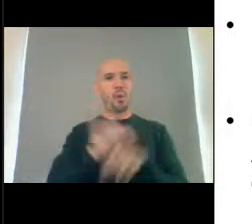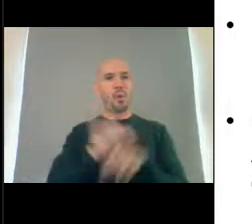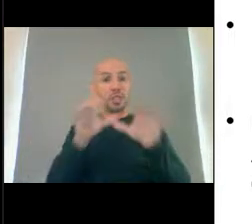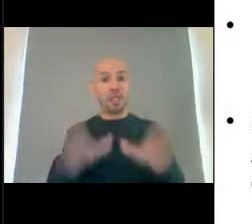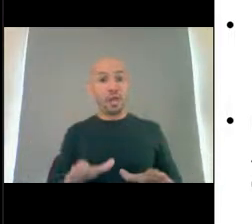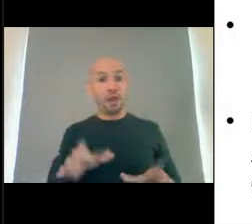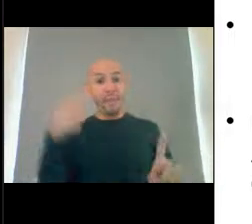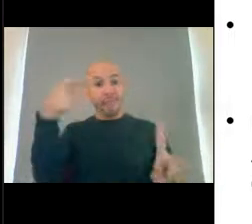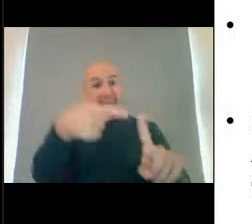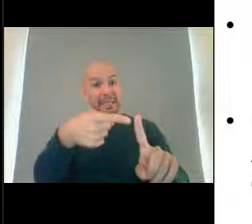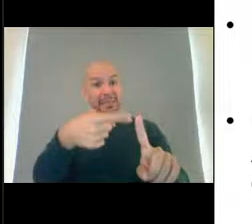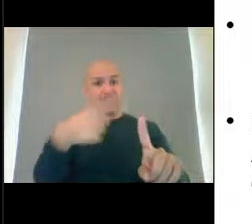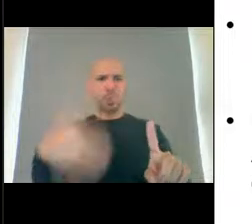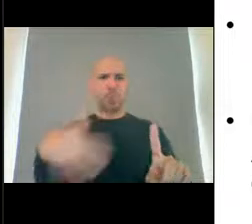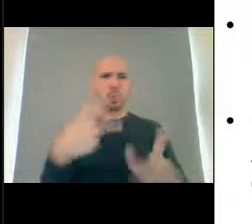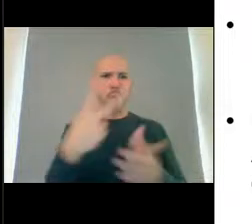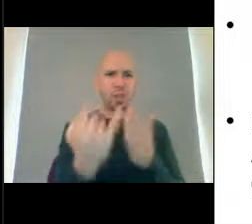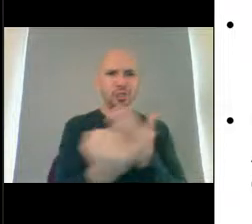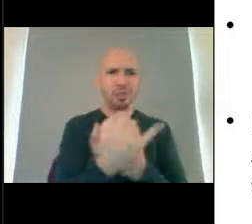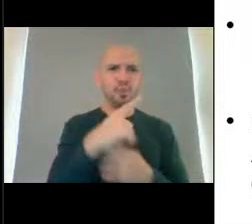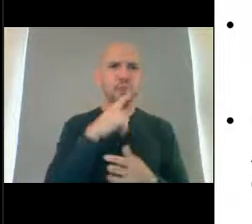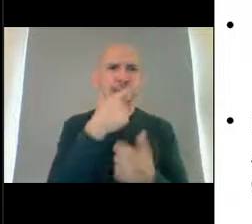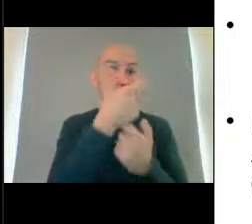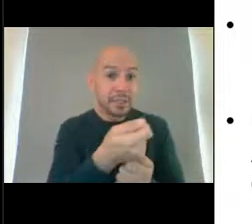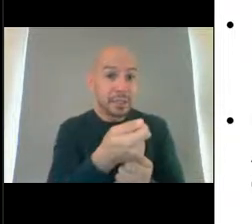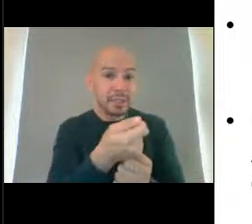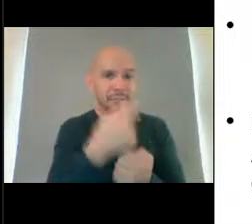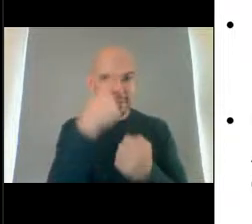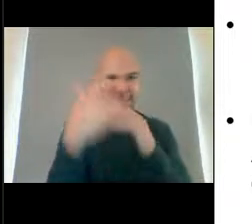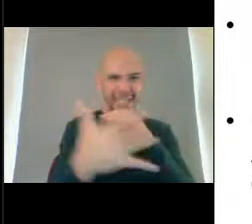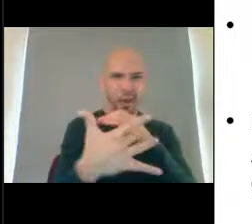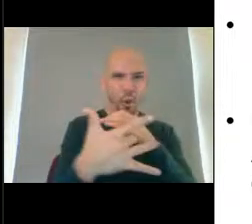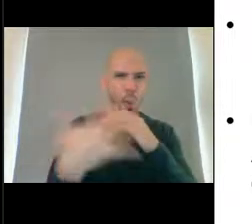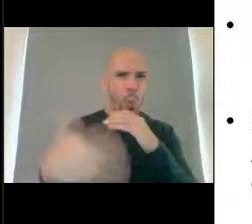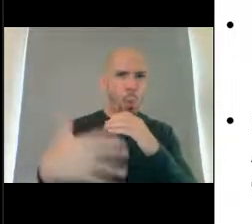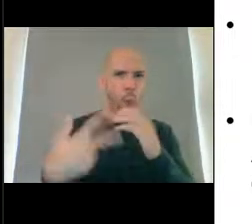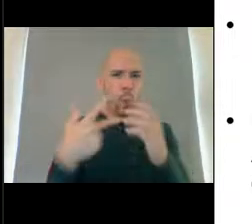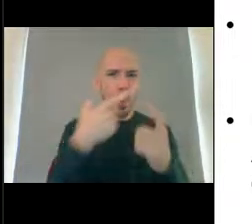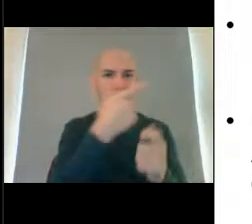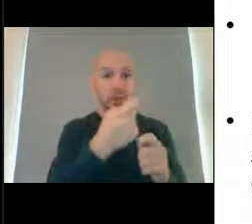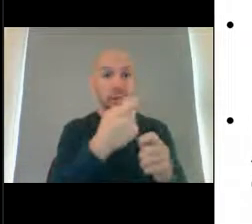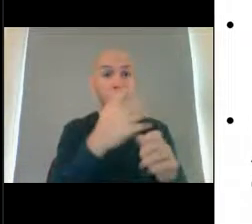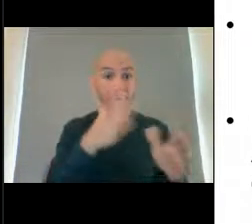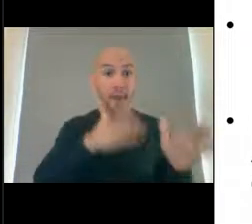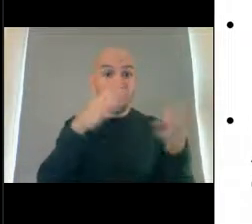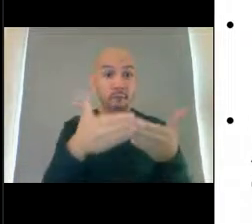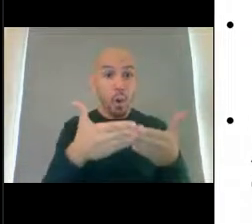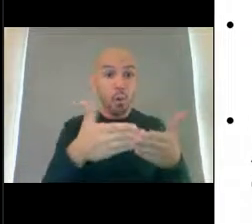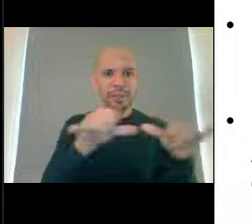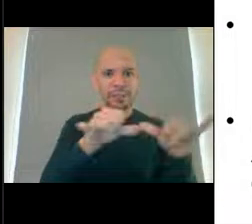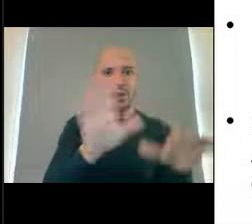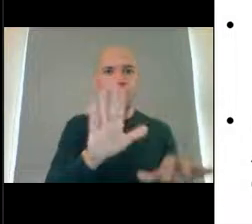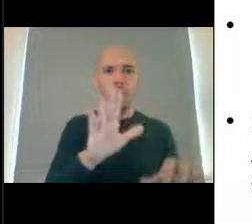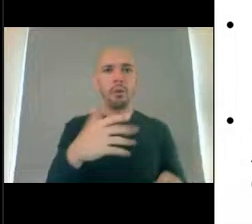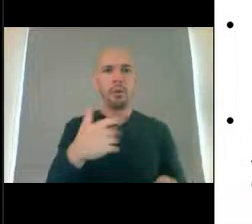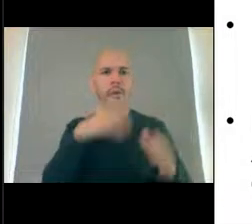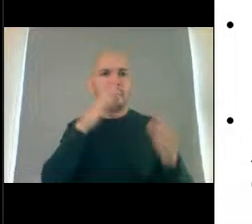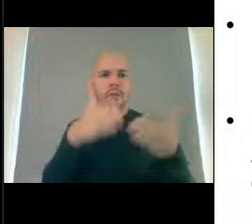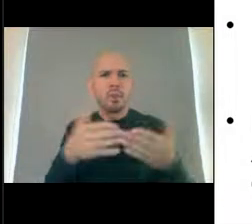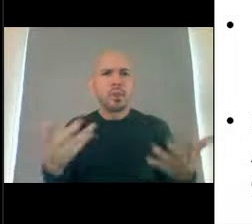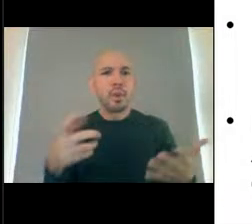technical feat in this project but that's not really what i want to focus on um this project is uh